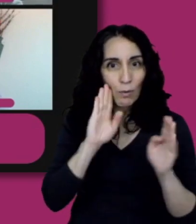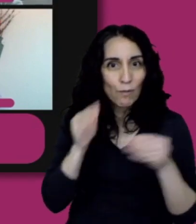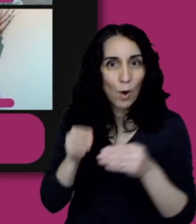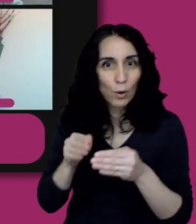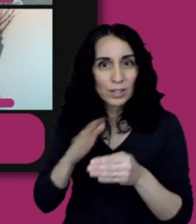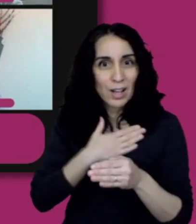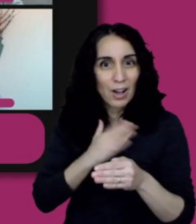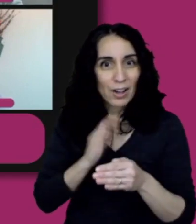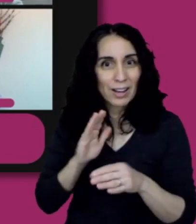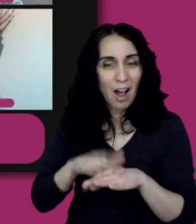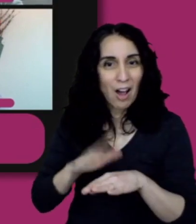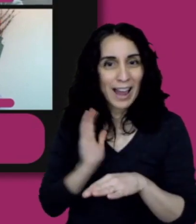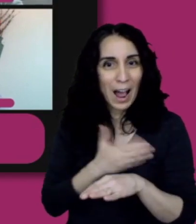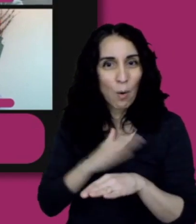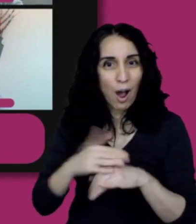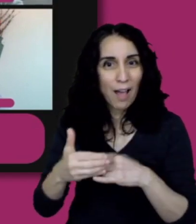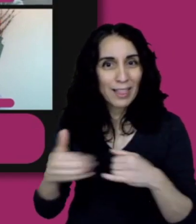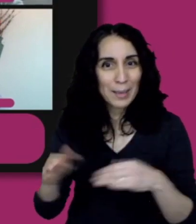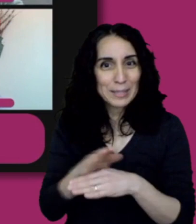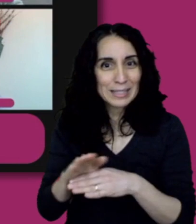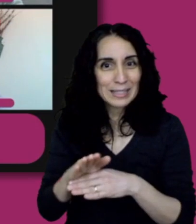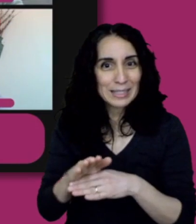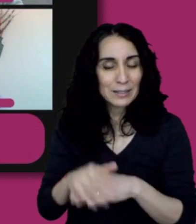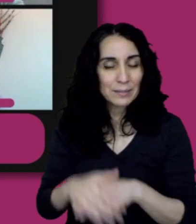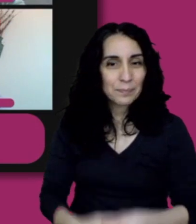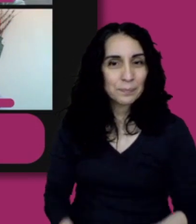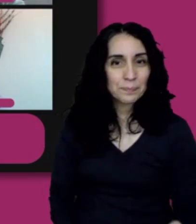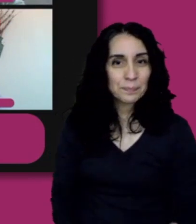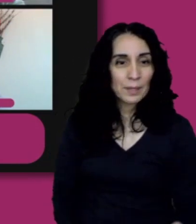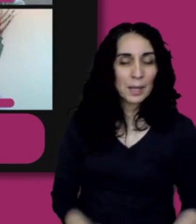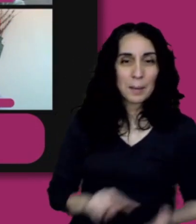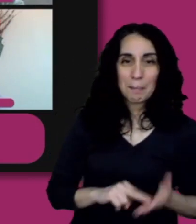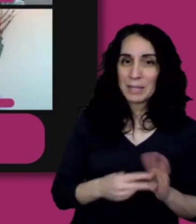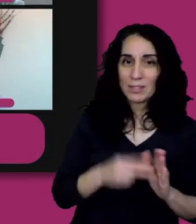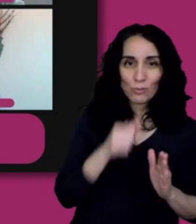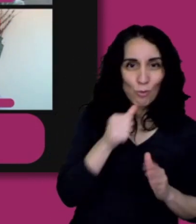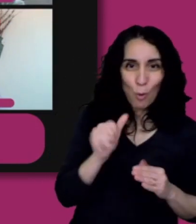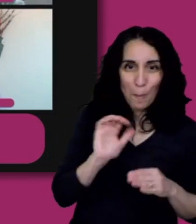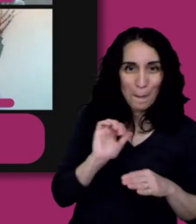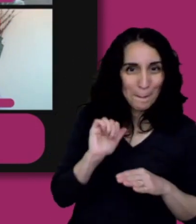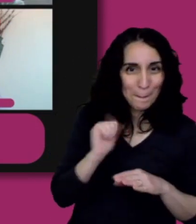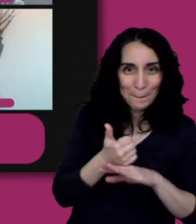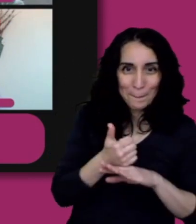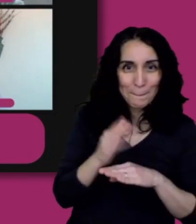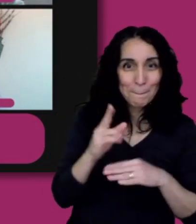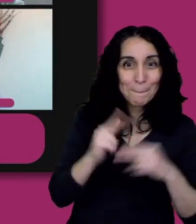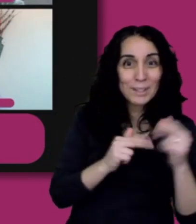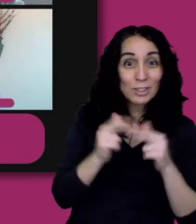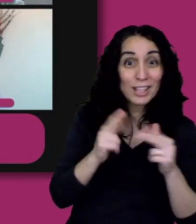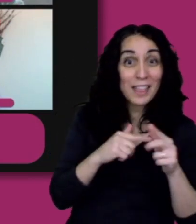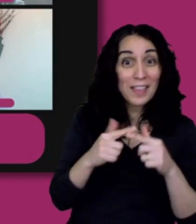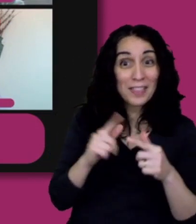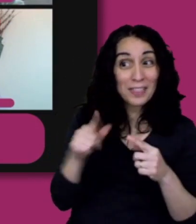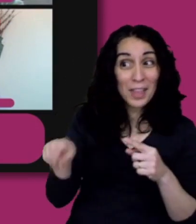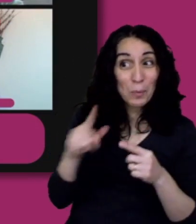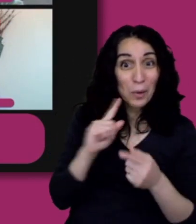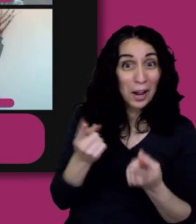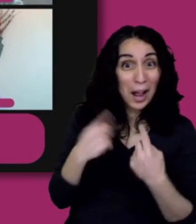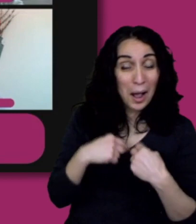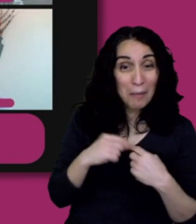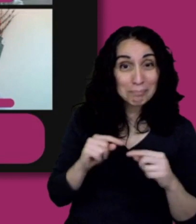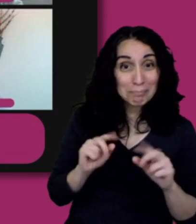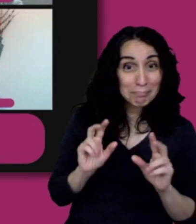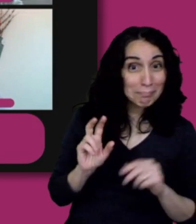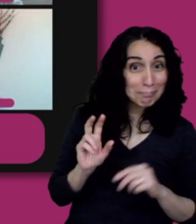to our online locations. So it's not a build it and they will come sort of approach. Most times I would say